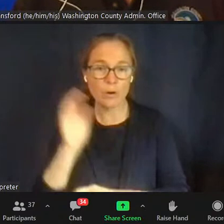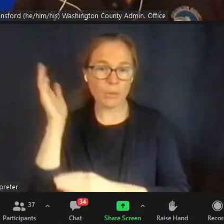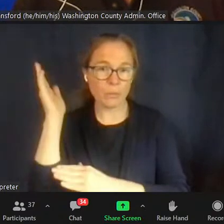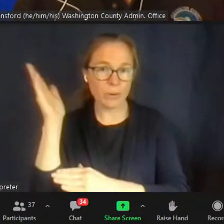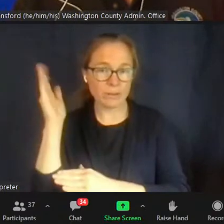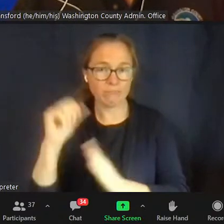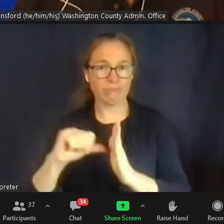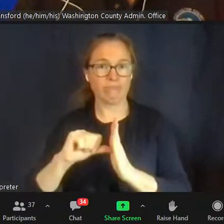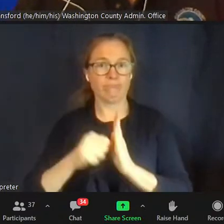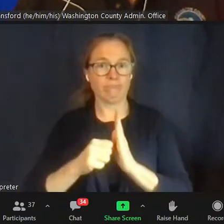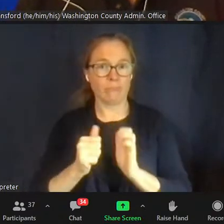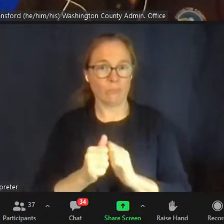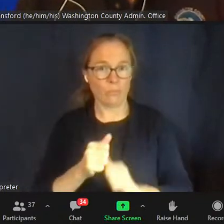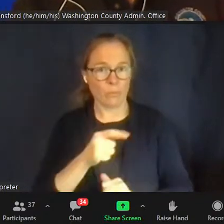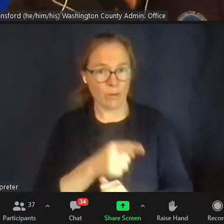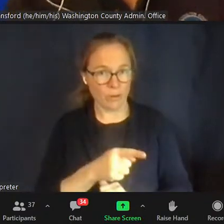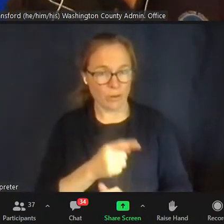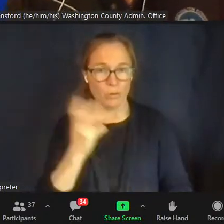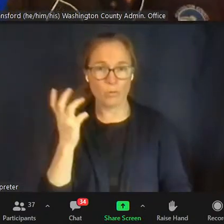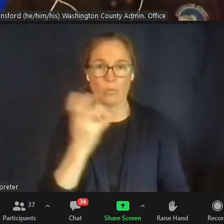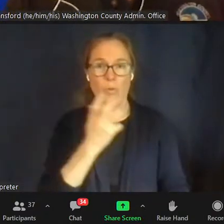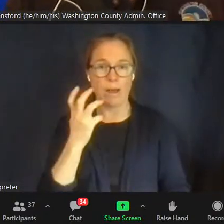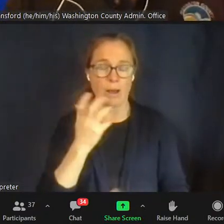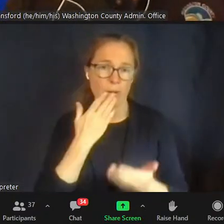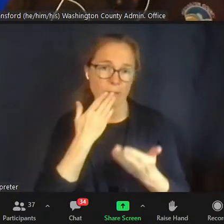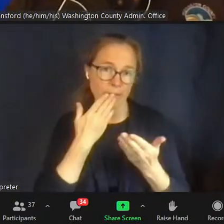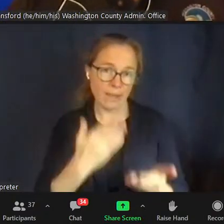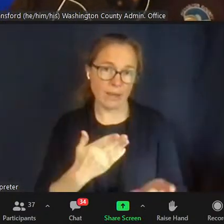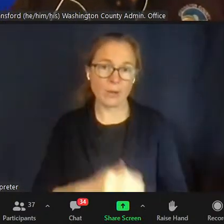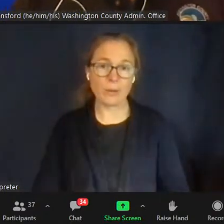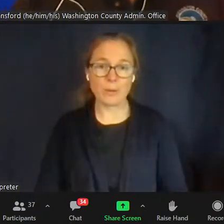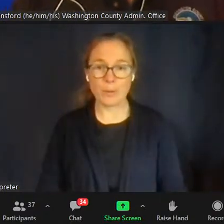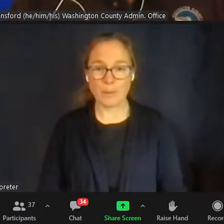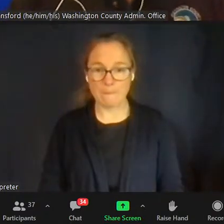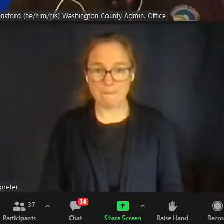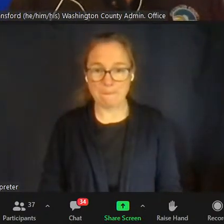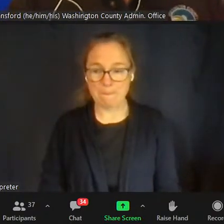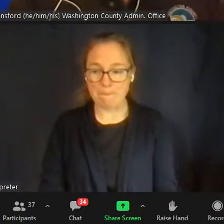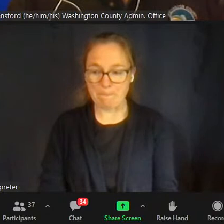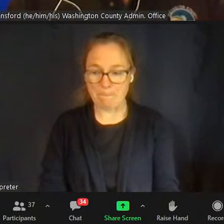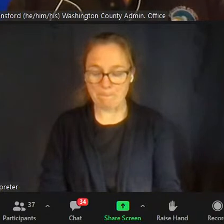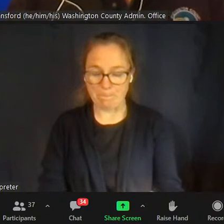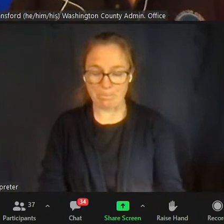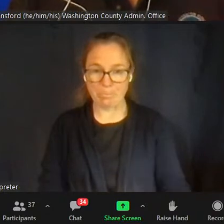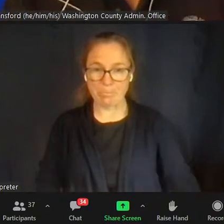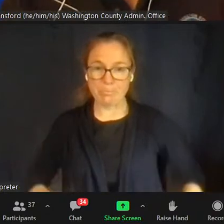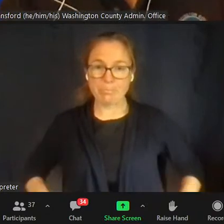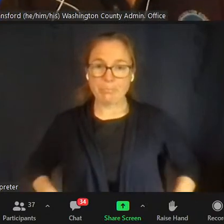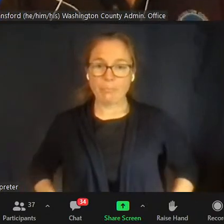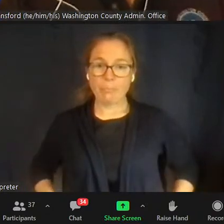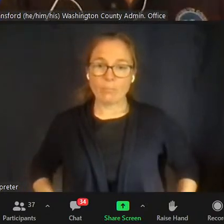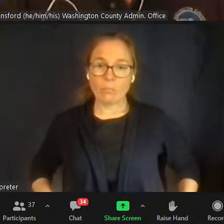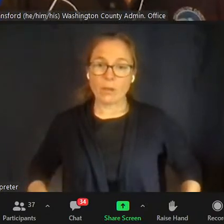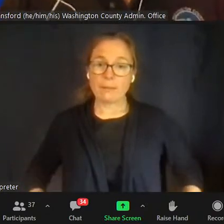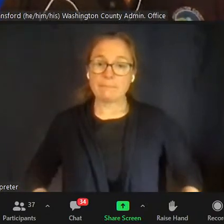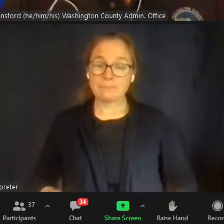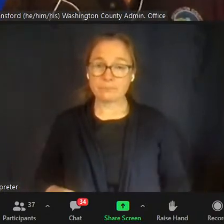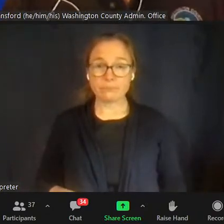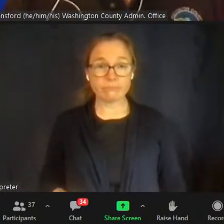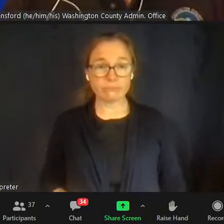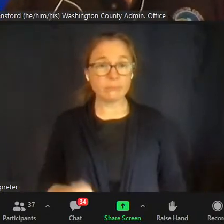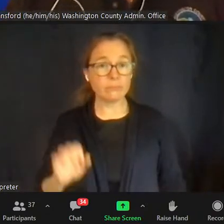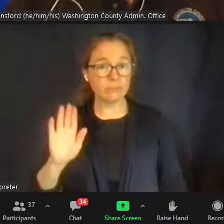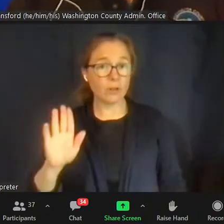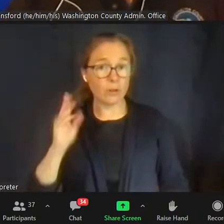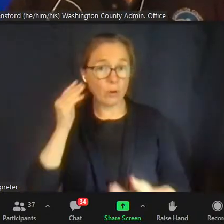impressed with you, every presentation that you do, so thank you. And I'm excited that we're going to make the information that you shared available to